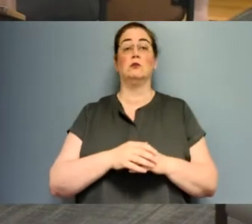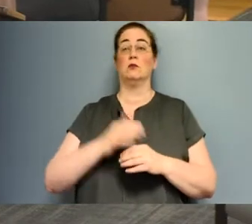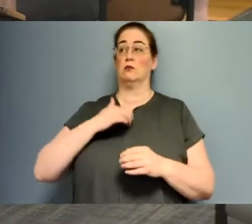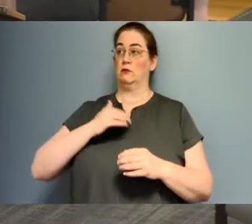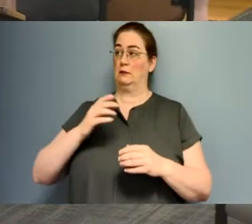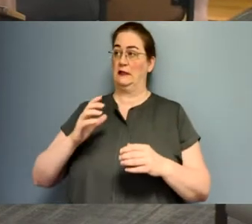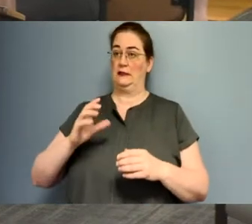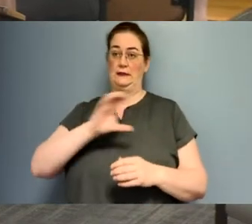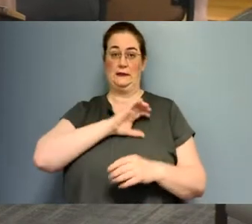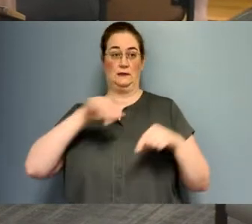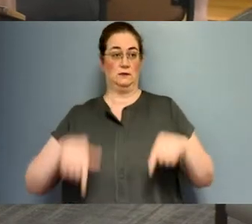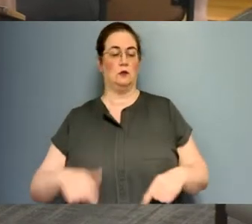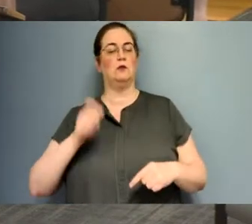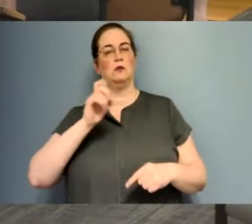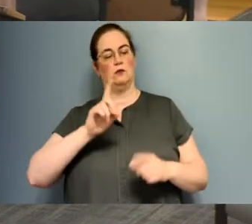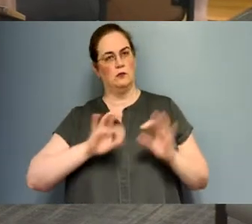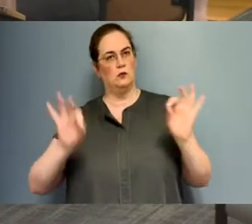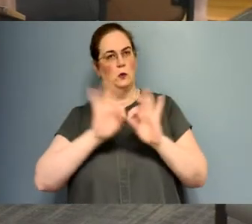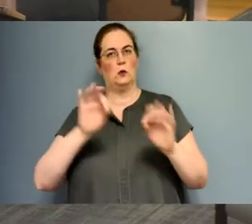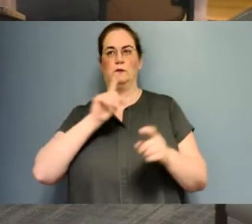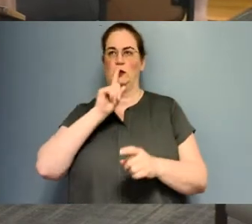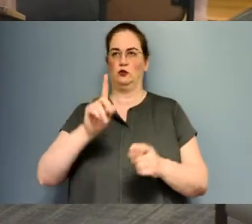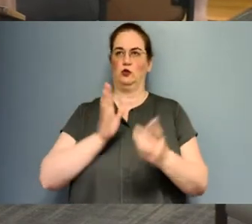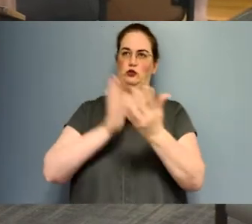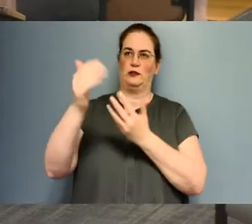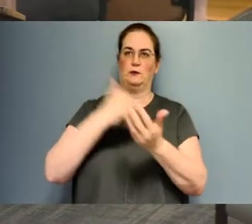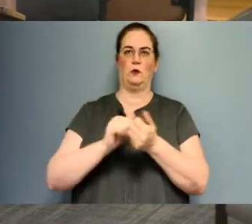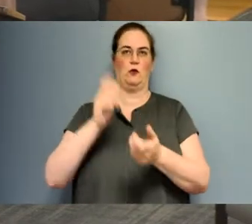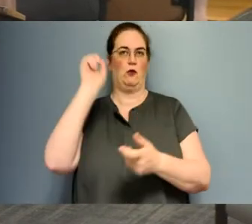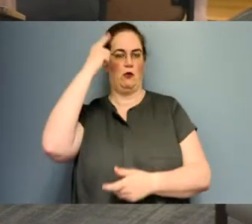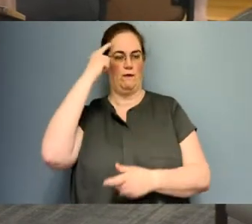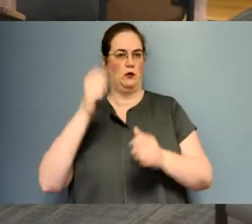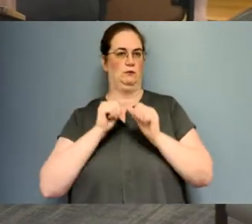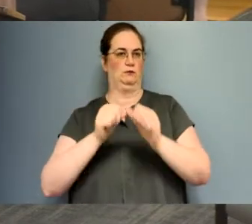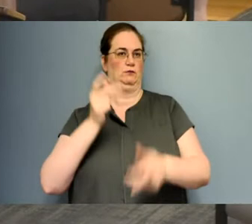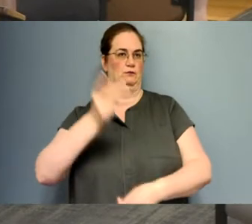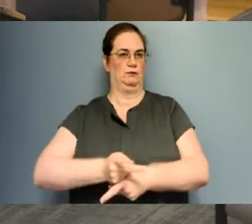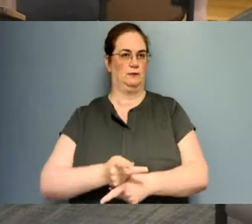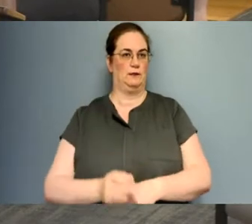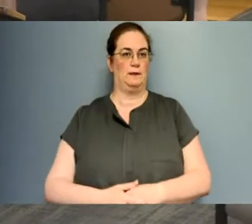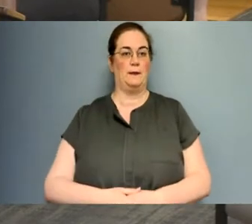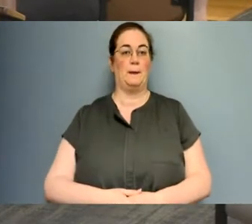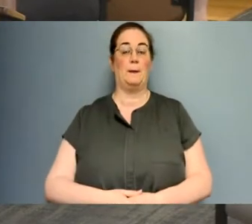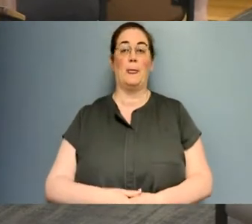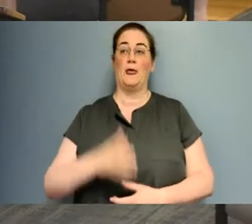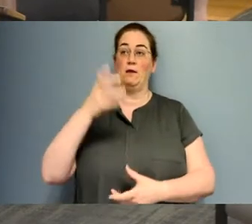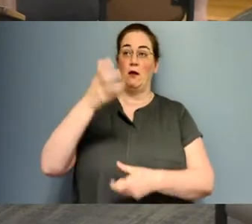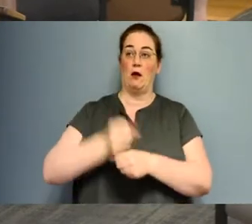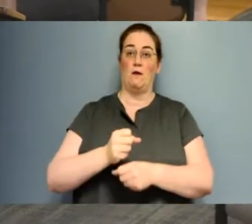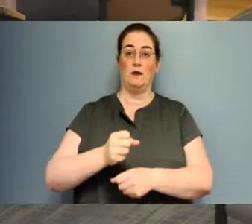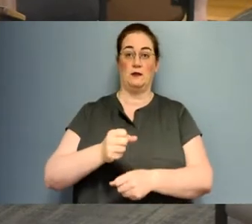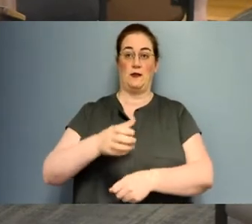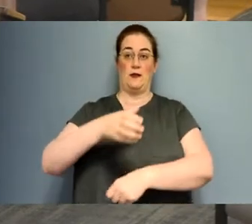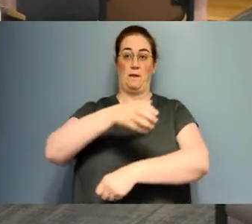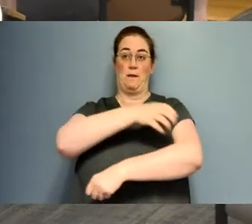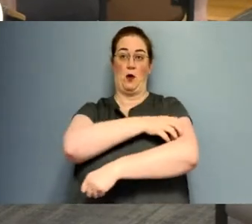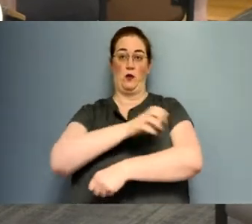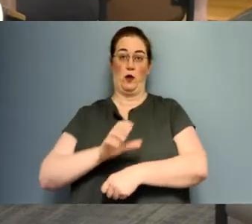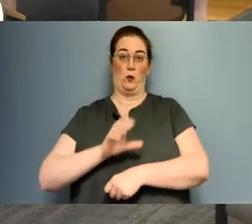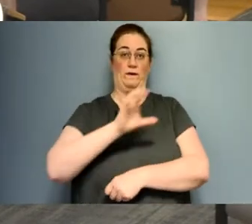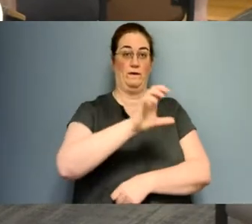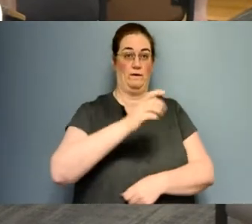importance that we make sure transparency with our government is preserved. The confidence and power we have granted to our